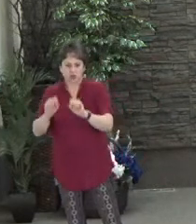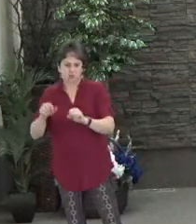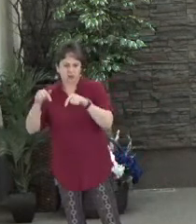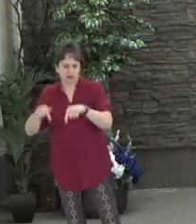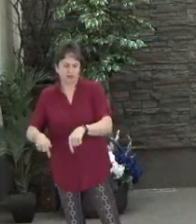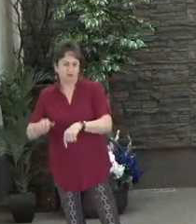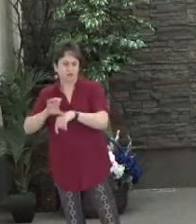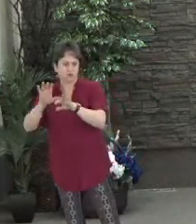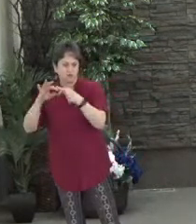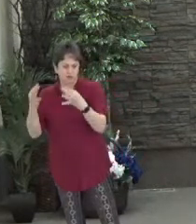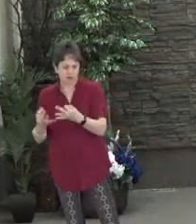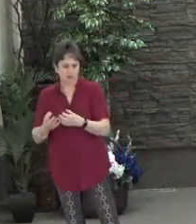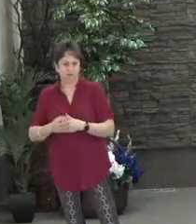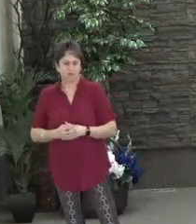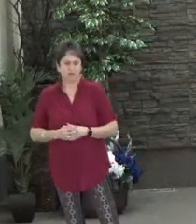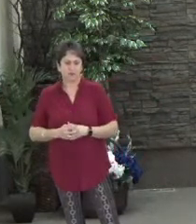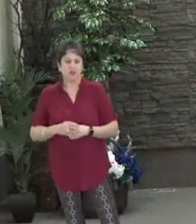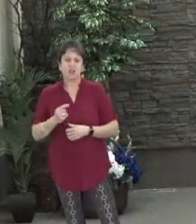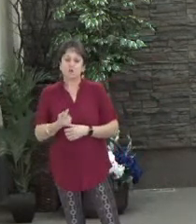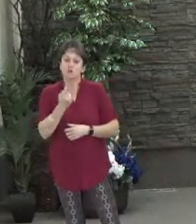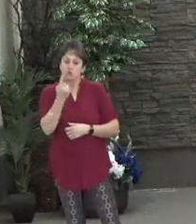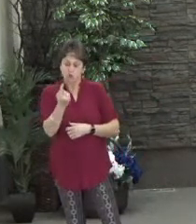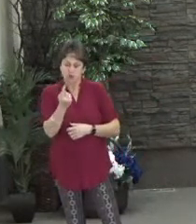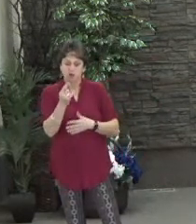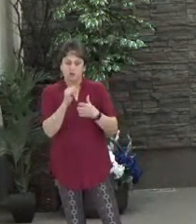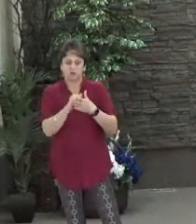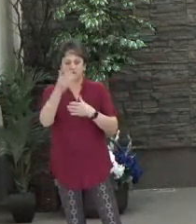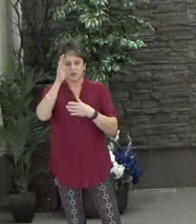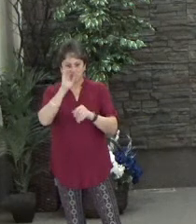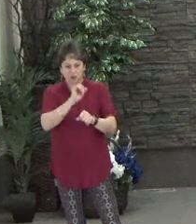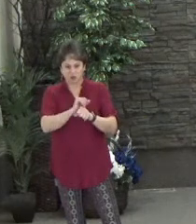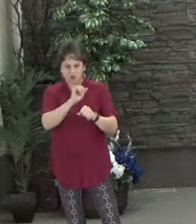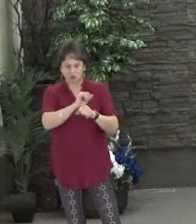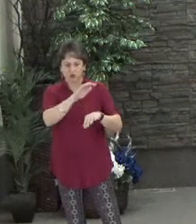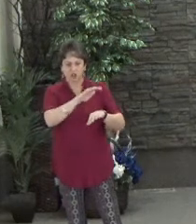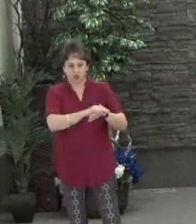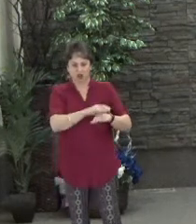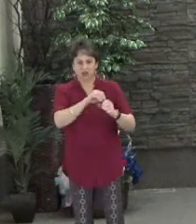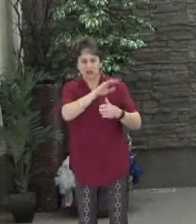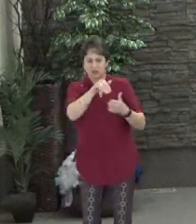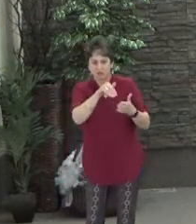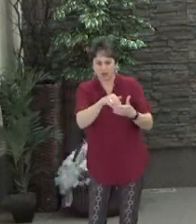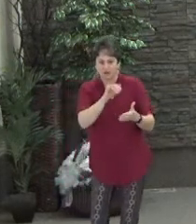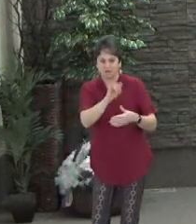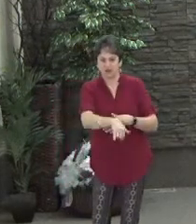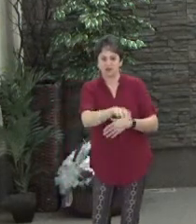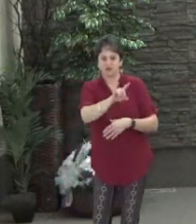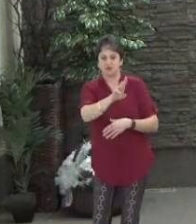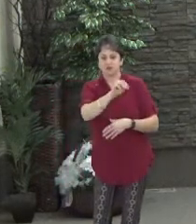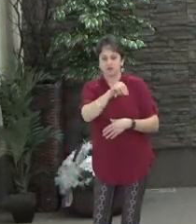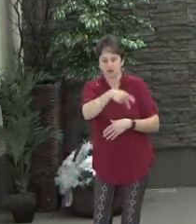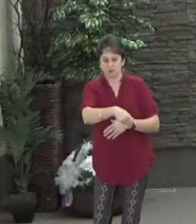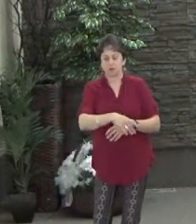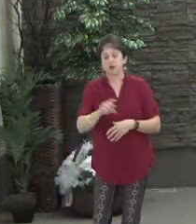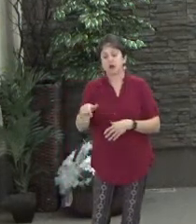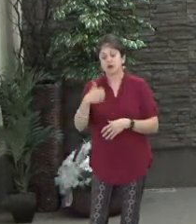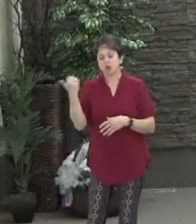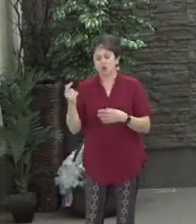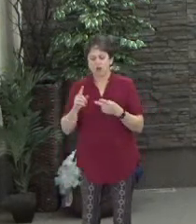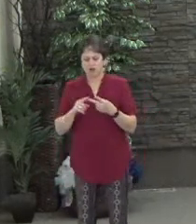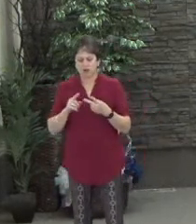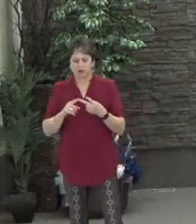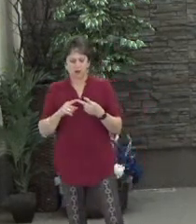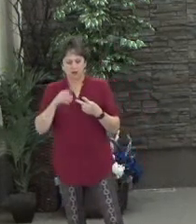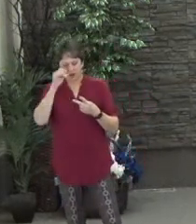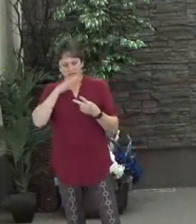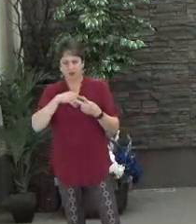congregation. And he was one of those that God was working on in the middle of that dump. Another one I think of is